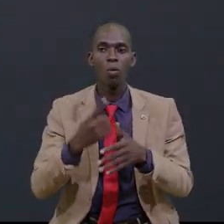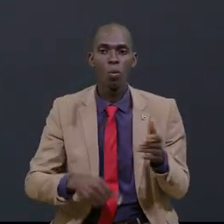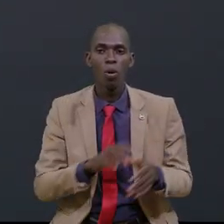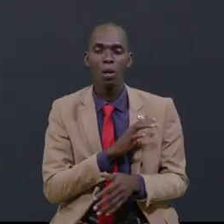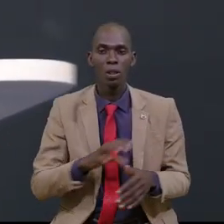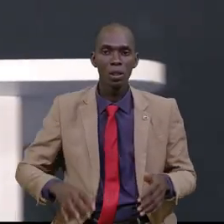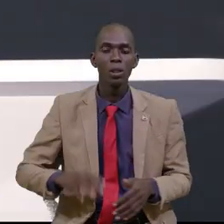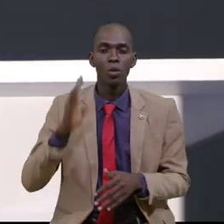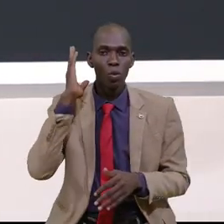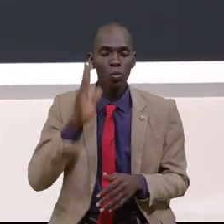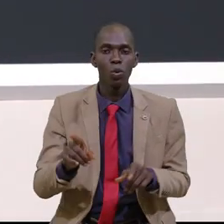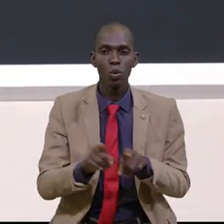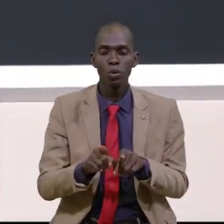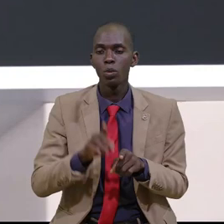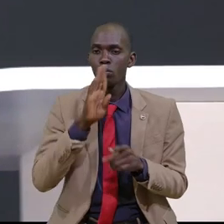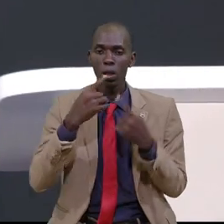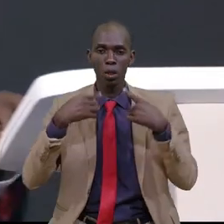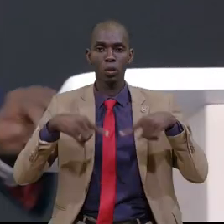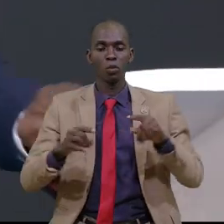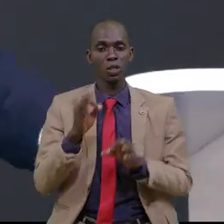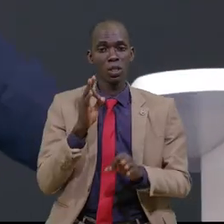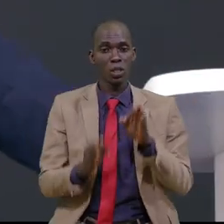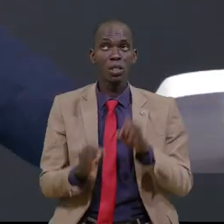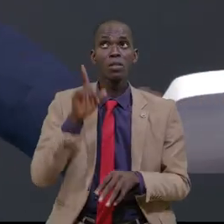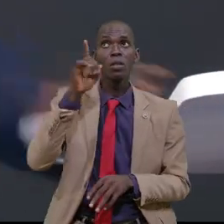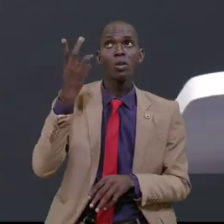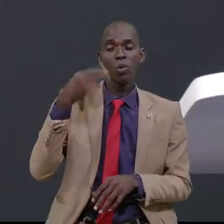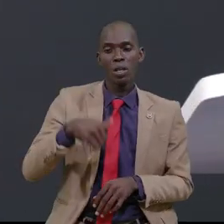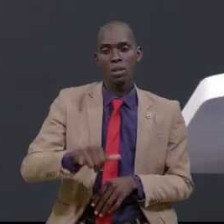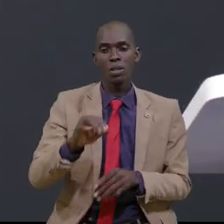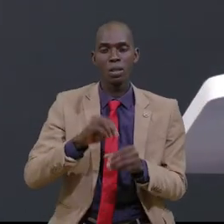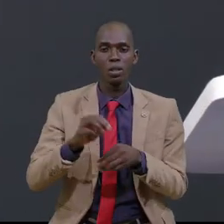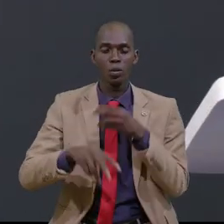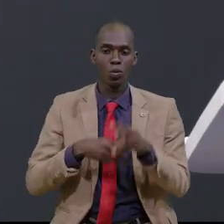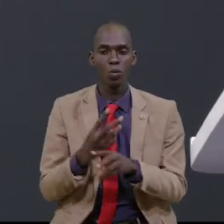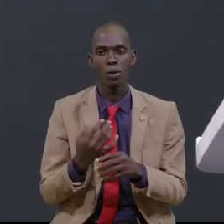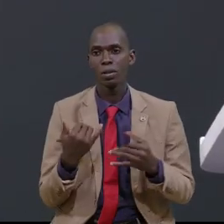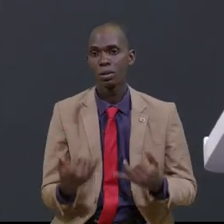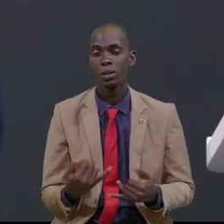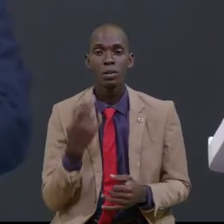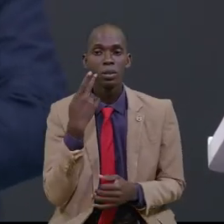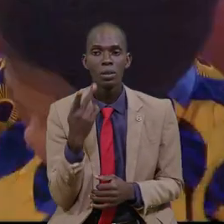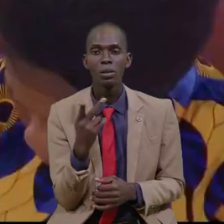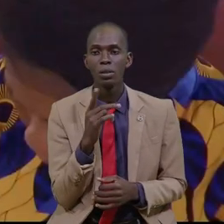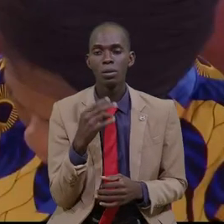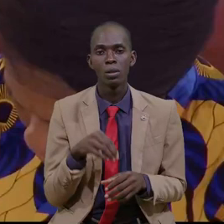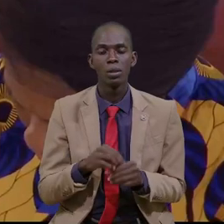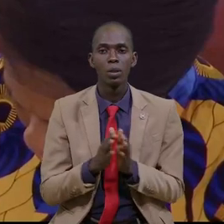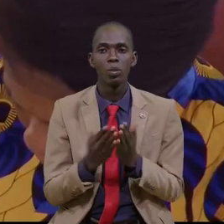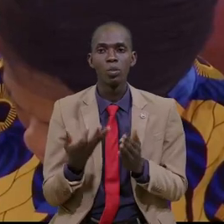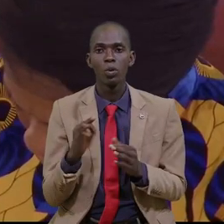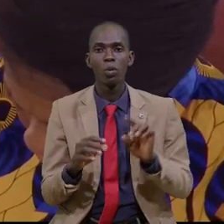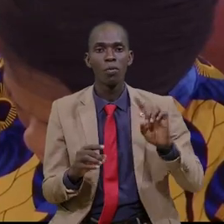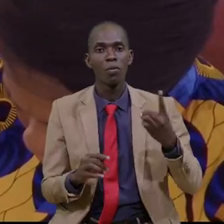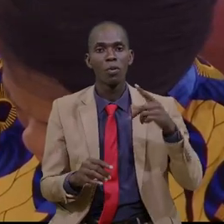today if he were in the world, in the physical. In fact, he tells us in 1 Peter chapter